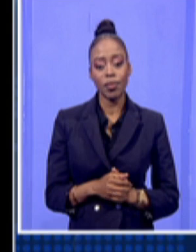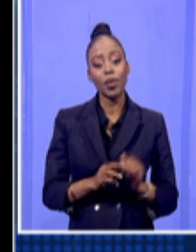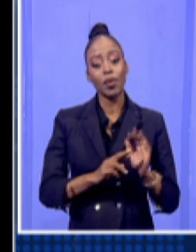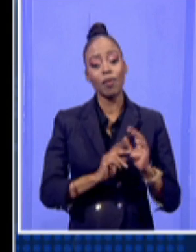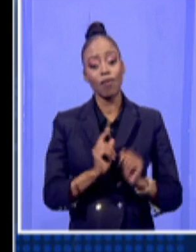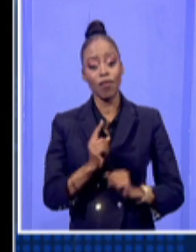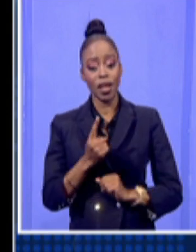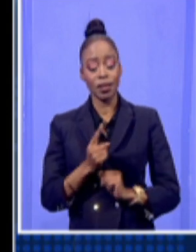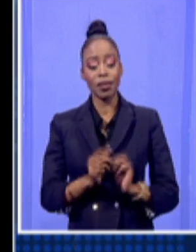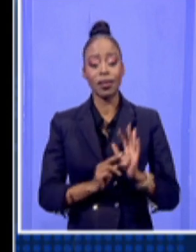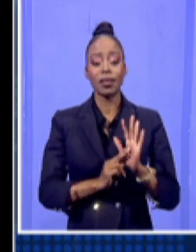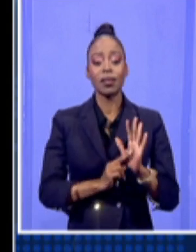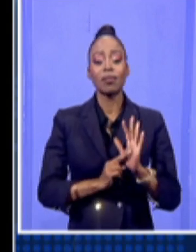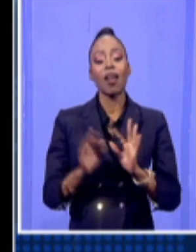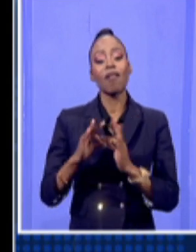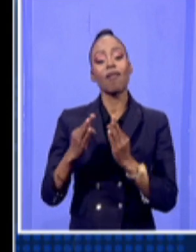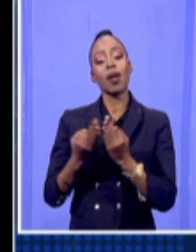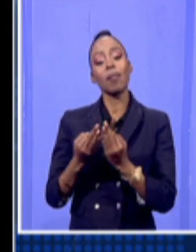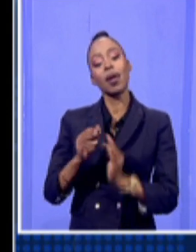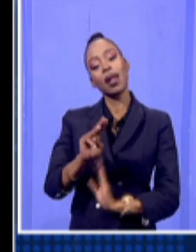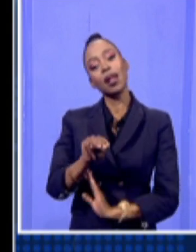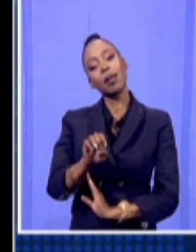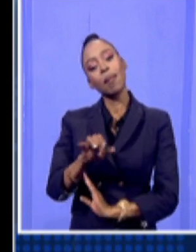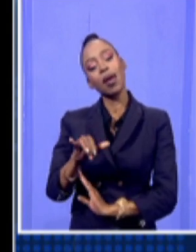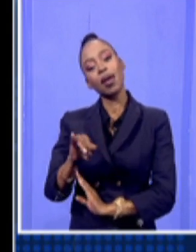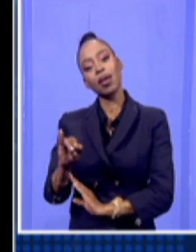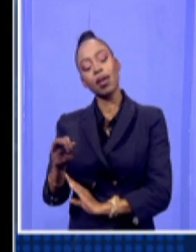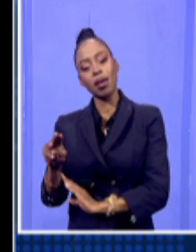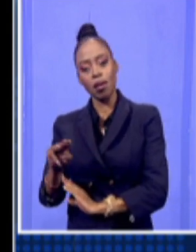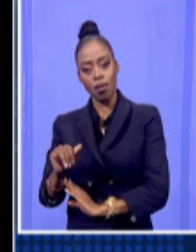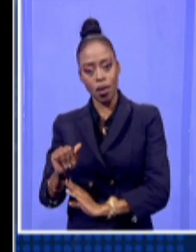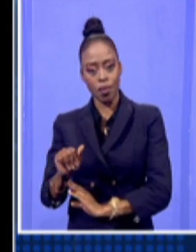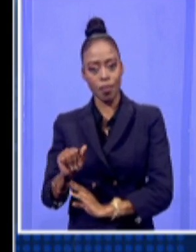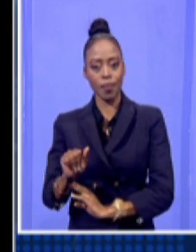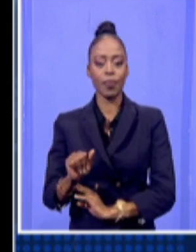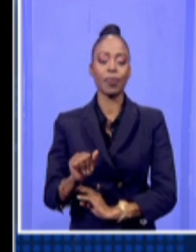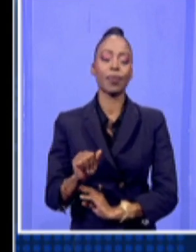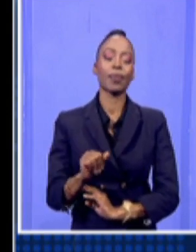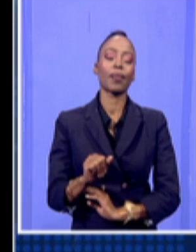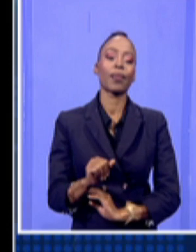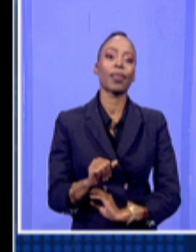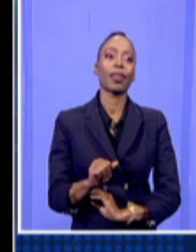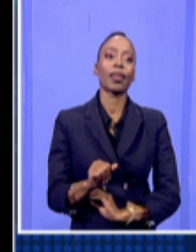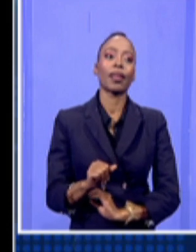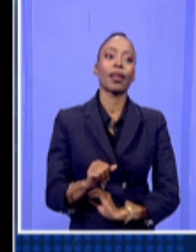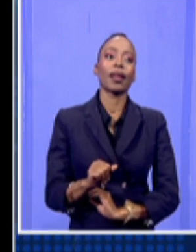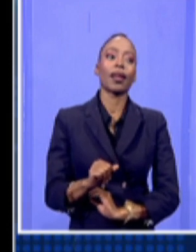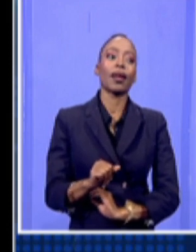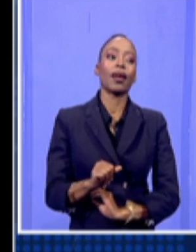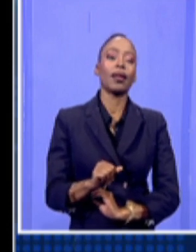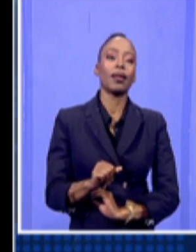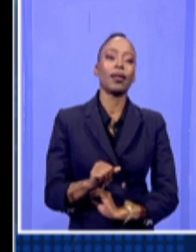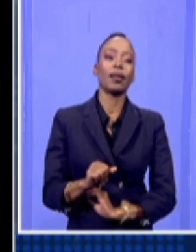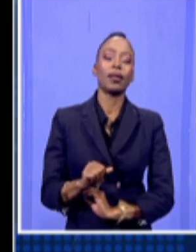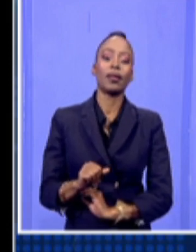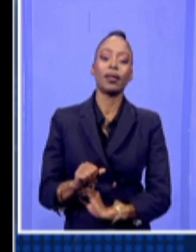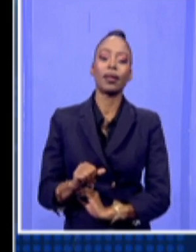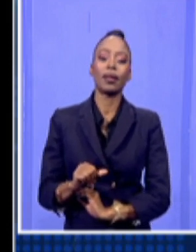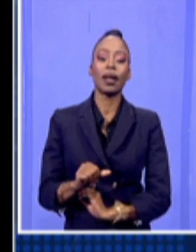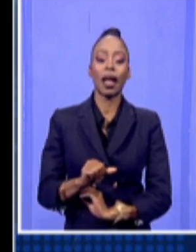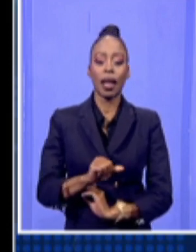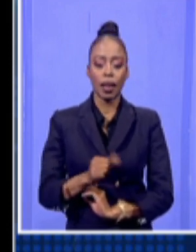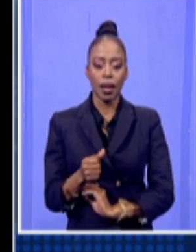family. And he was in the defense for the